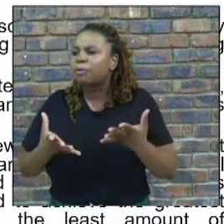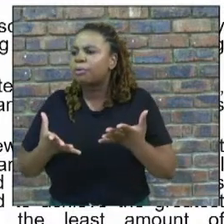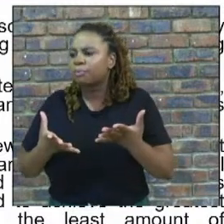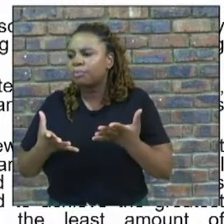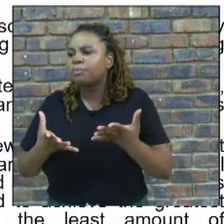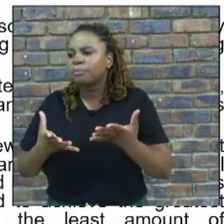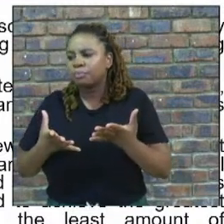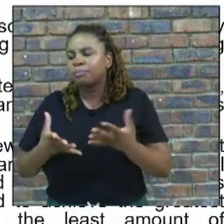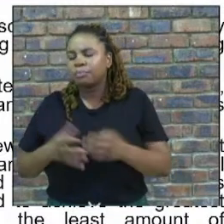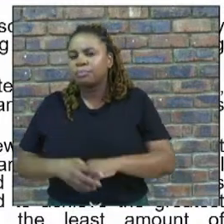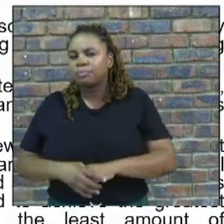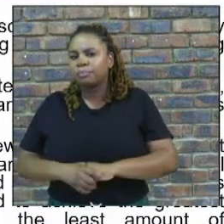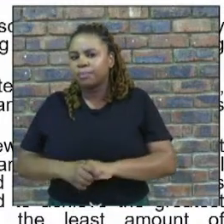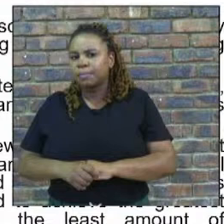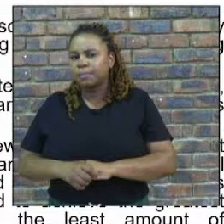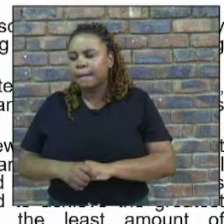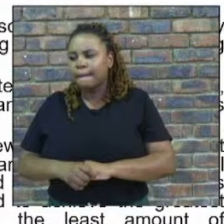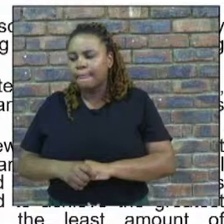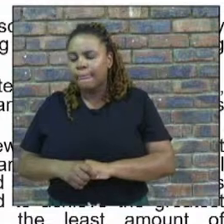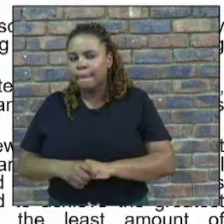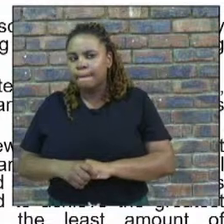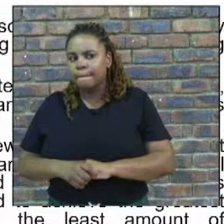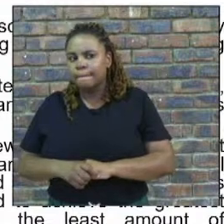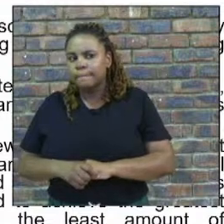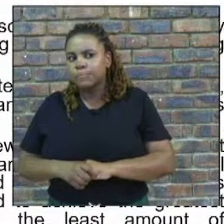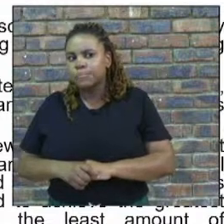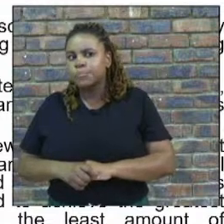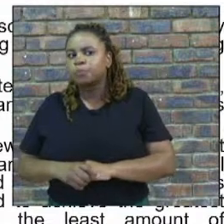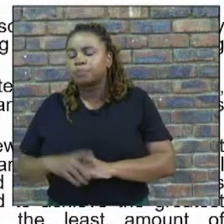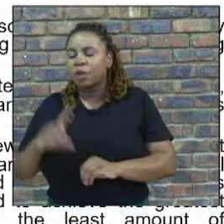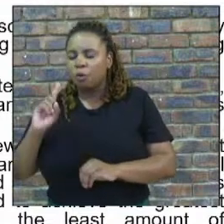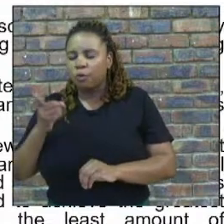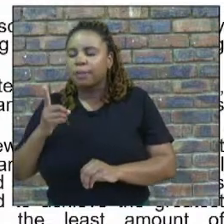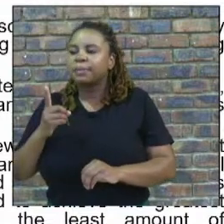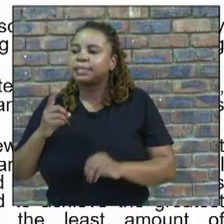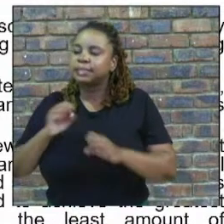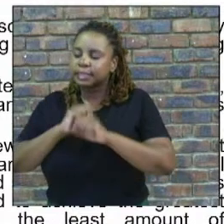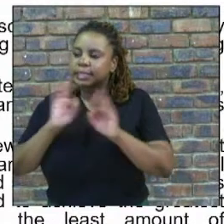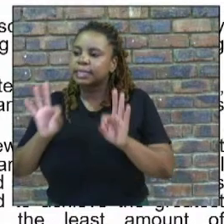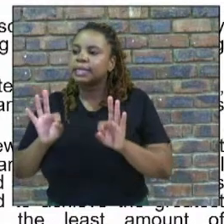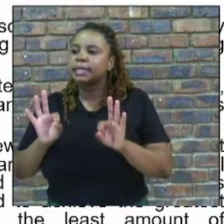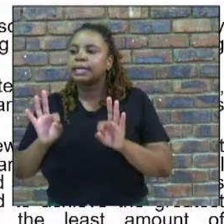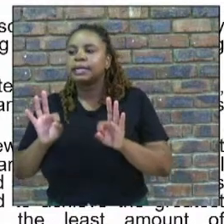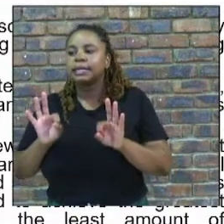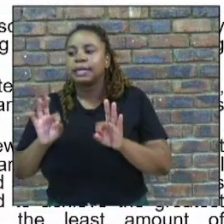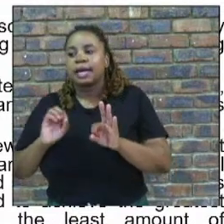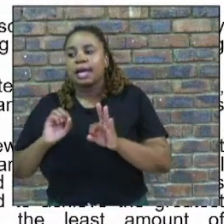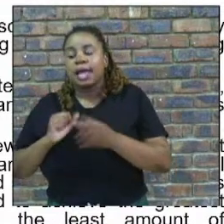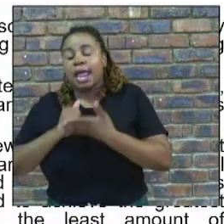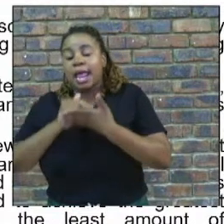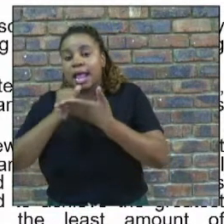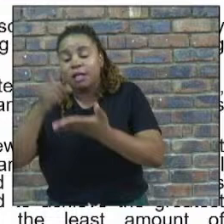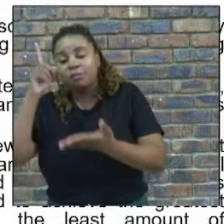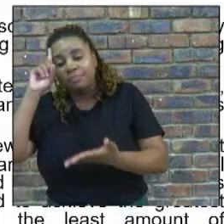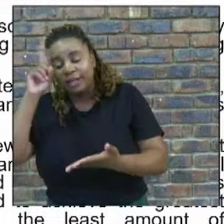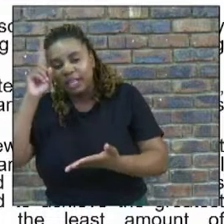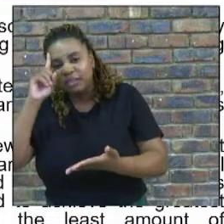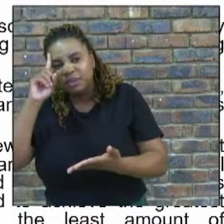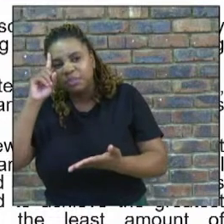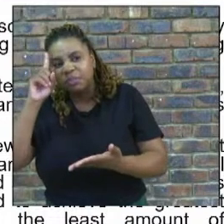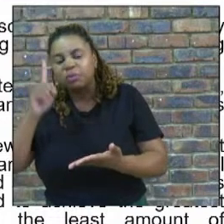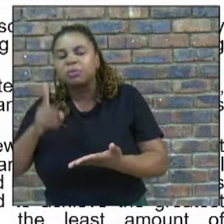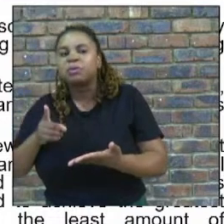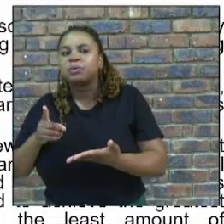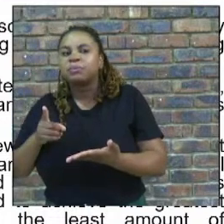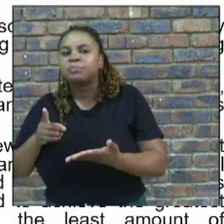terms of some of these resources. We must also be clear how we are going to assist black people who may have the skills but not